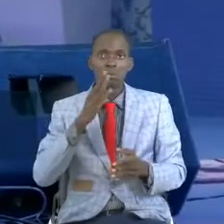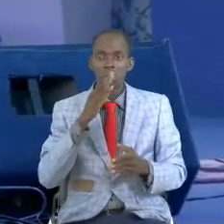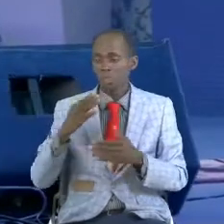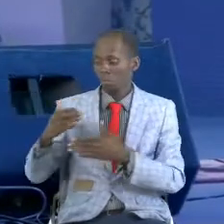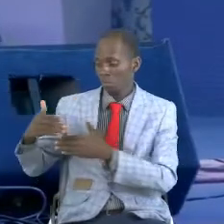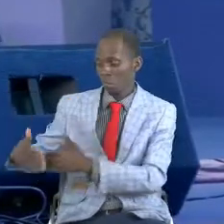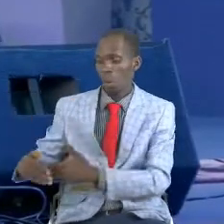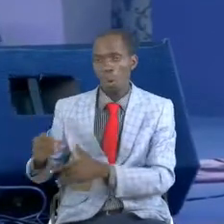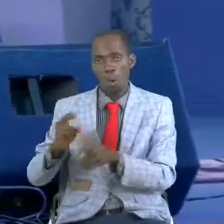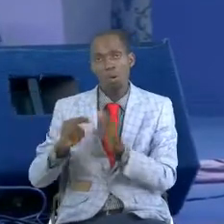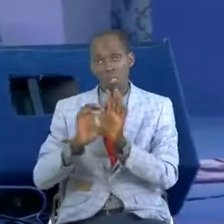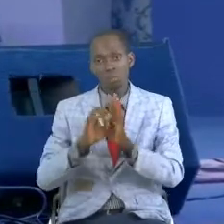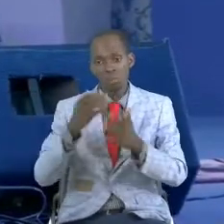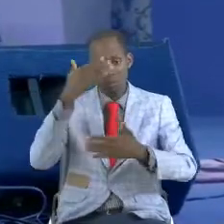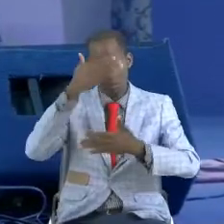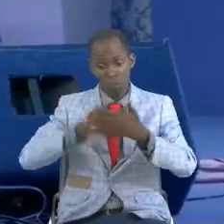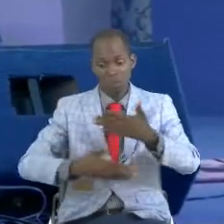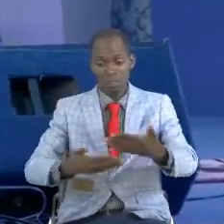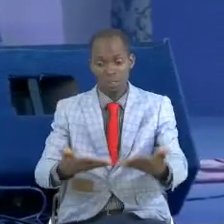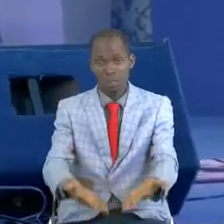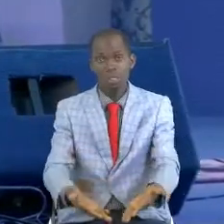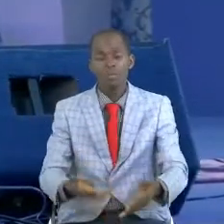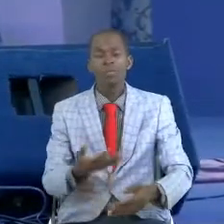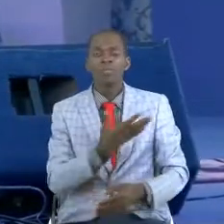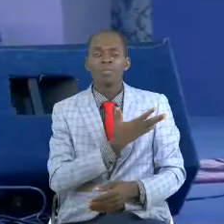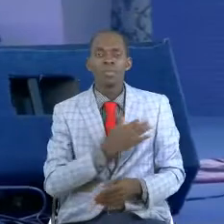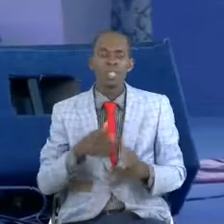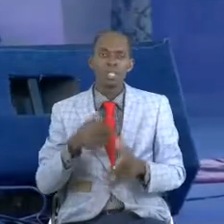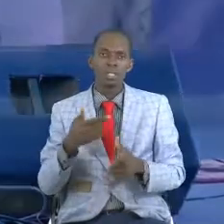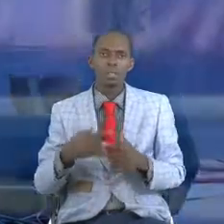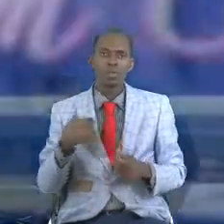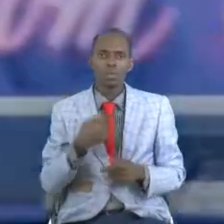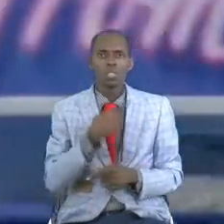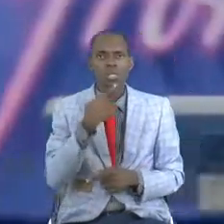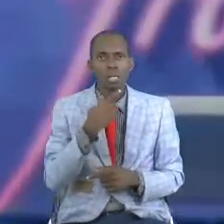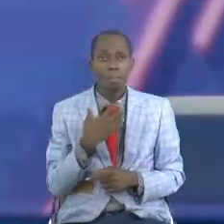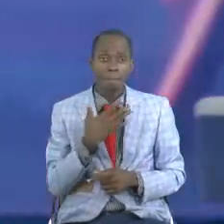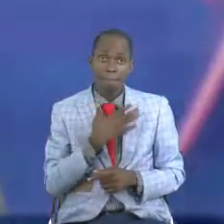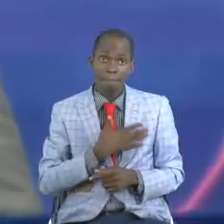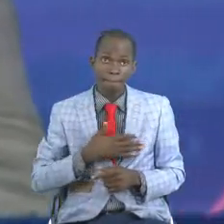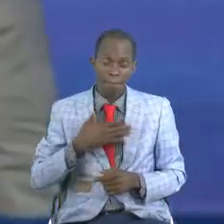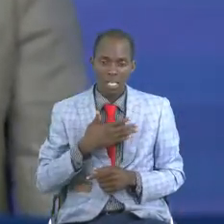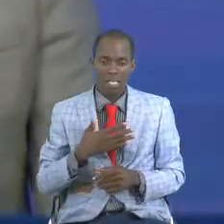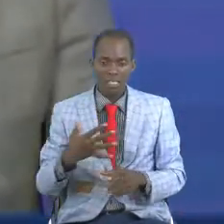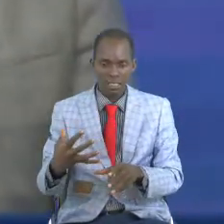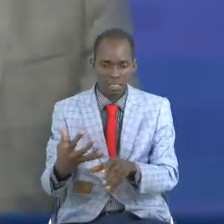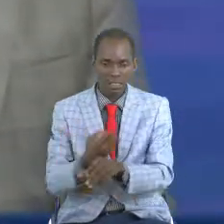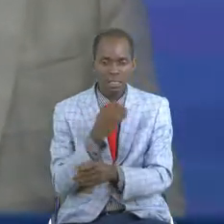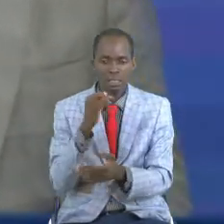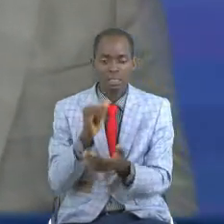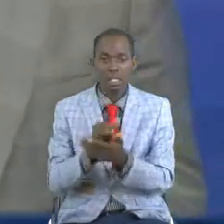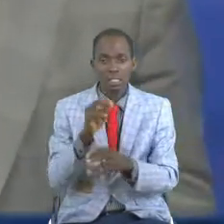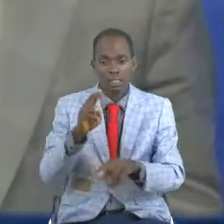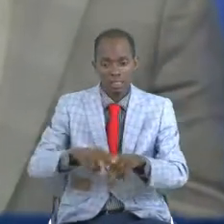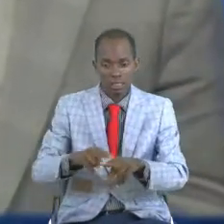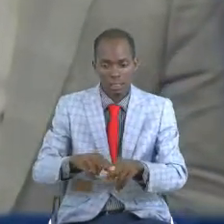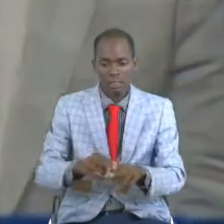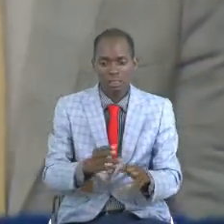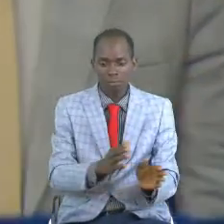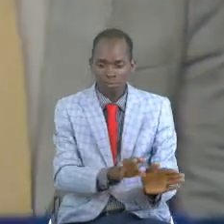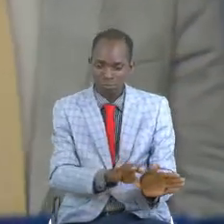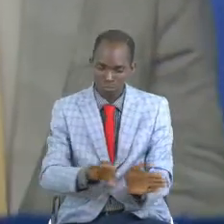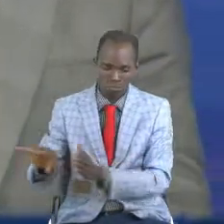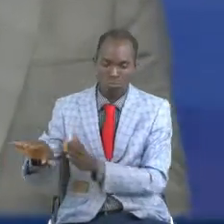of you. And then we'll say, please carry that chair out of that place